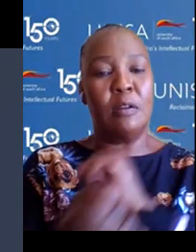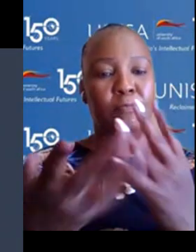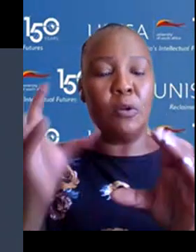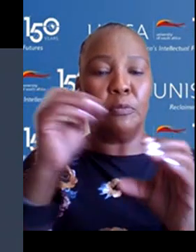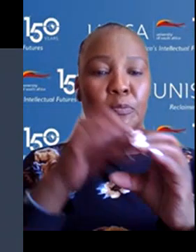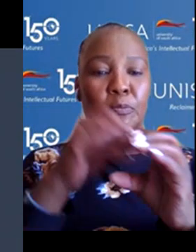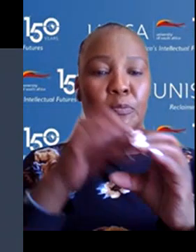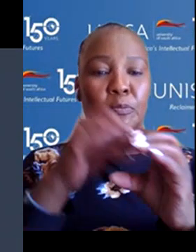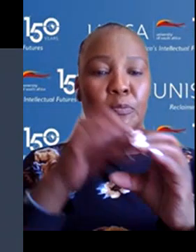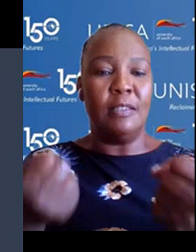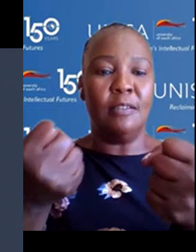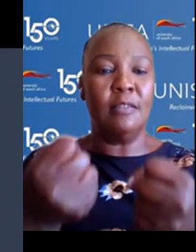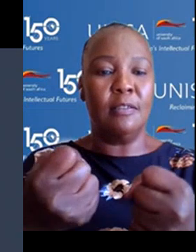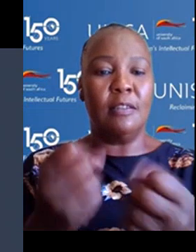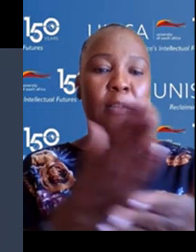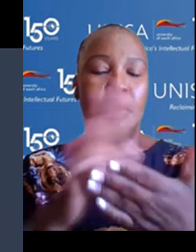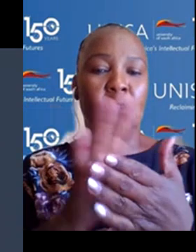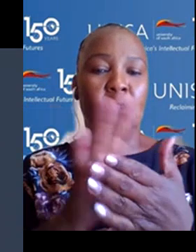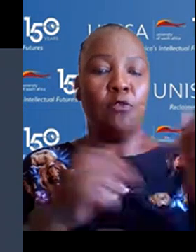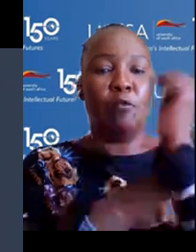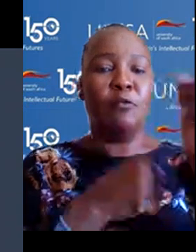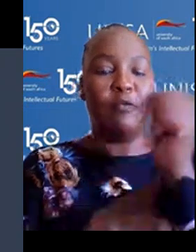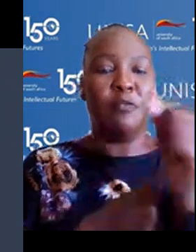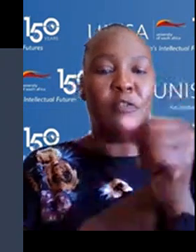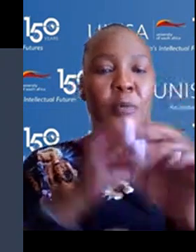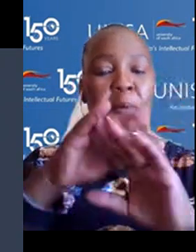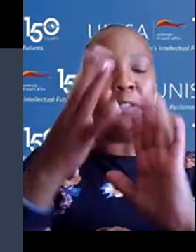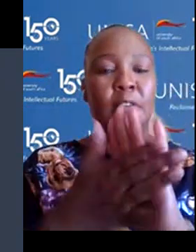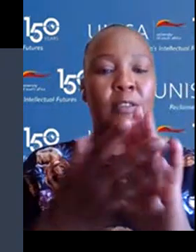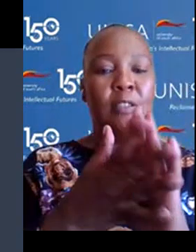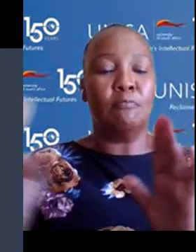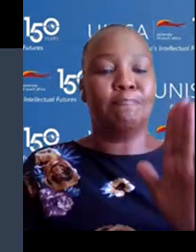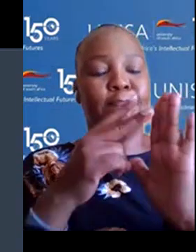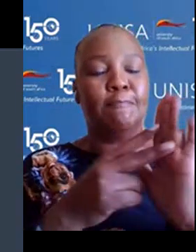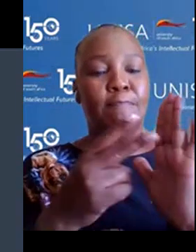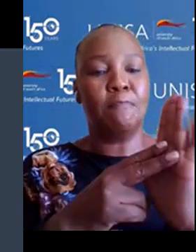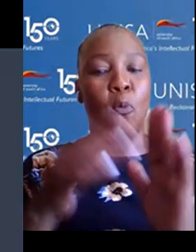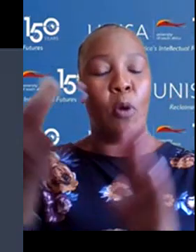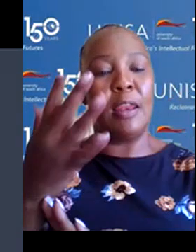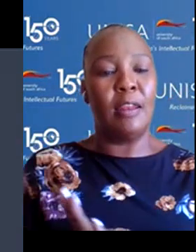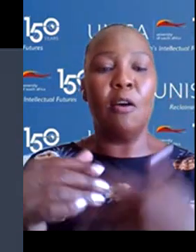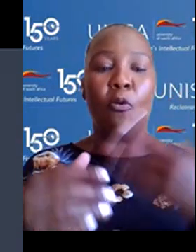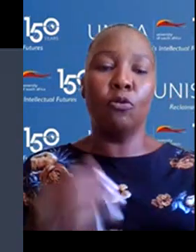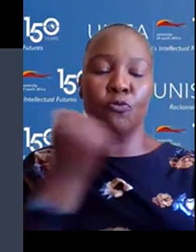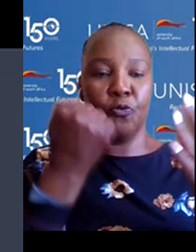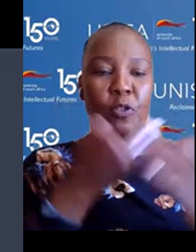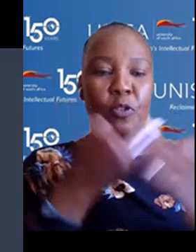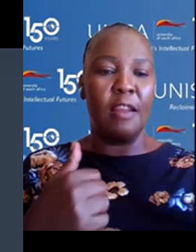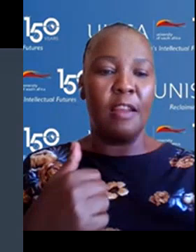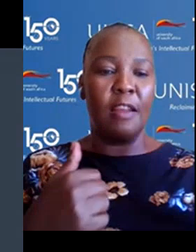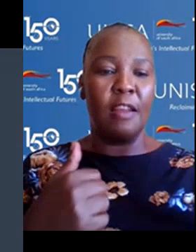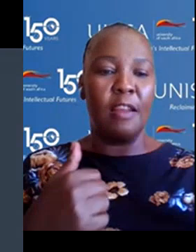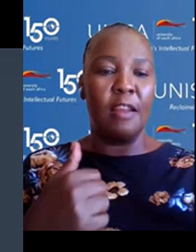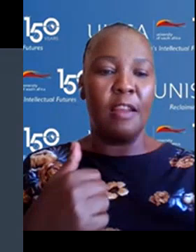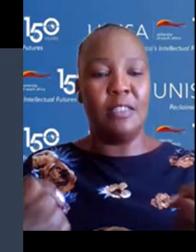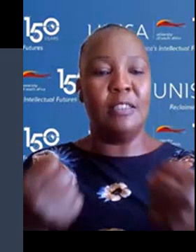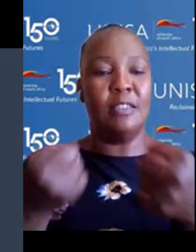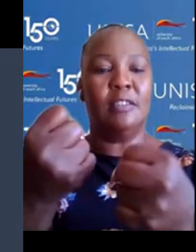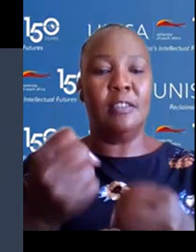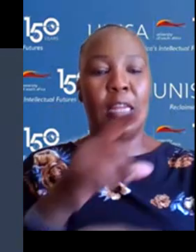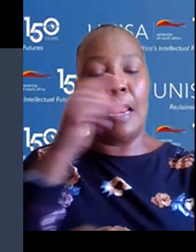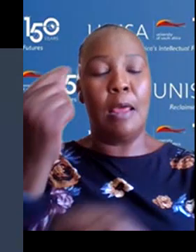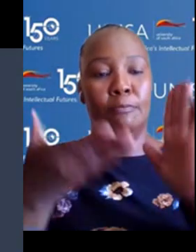OneDrive, it's part of your Office package, you will see this on the right-hand or left-hand side, sorry, you will see there's a OneDrive and it'll have a